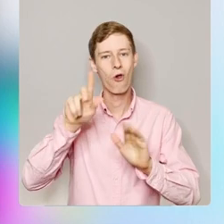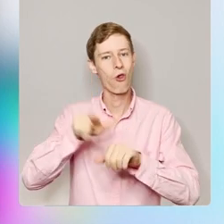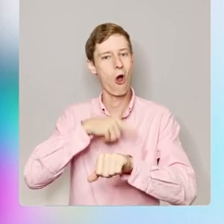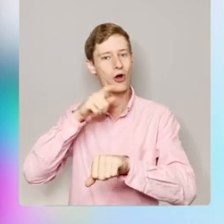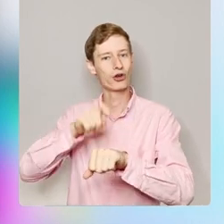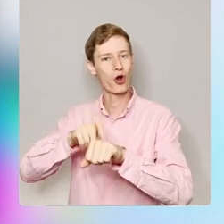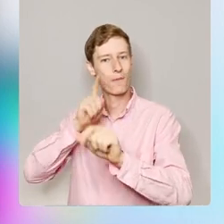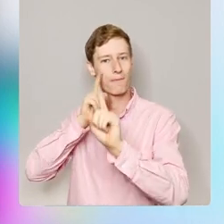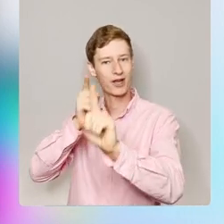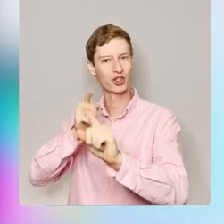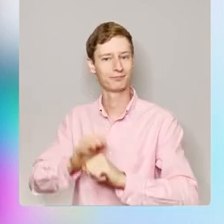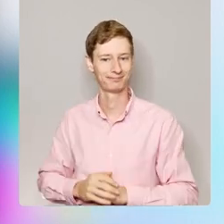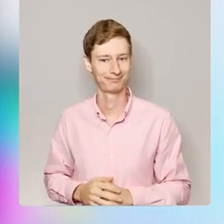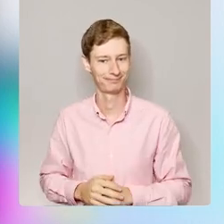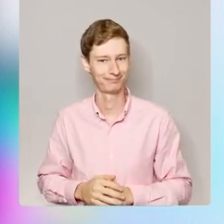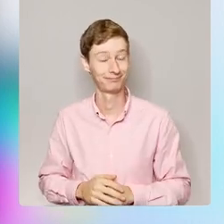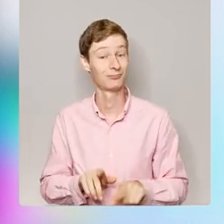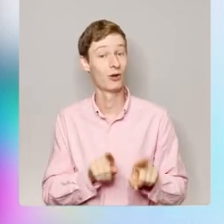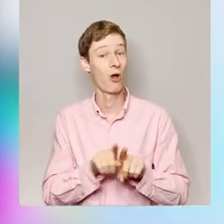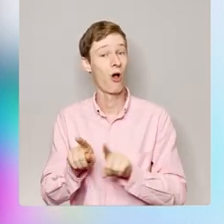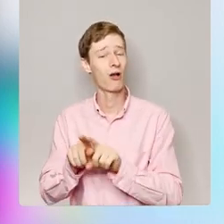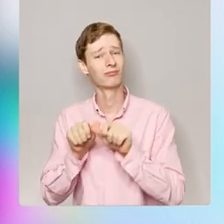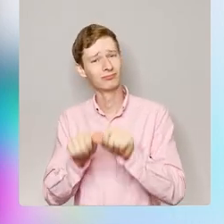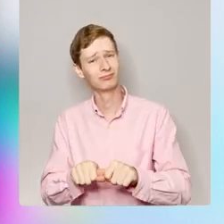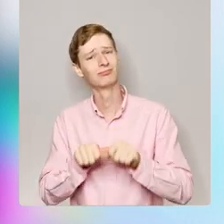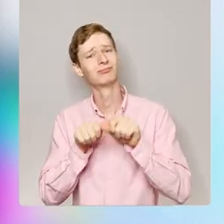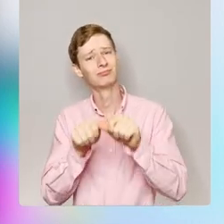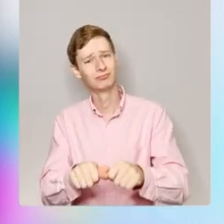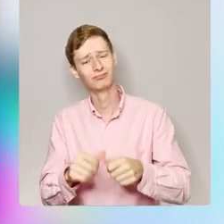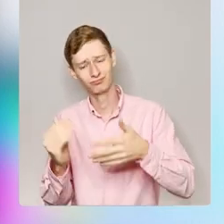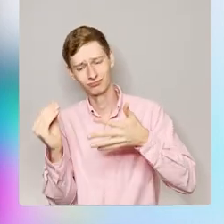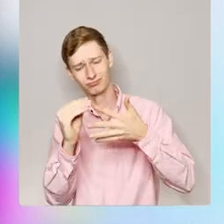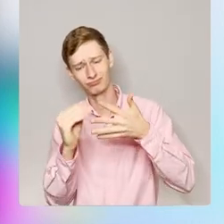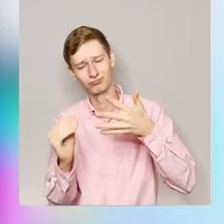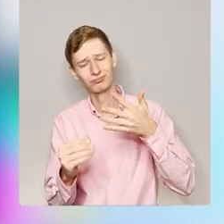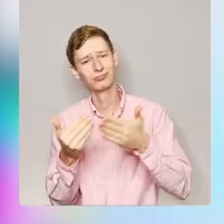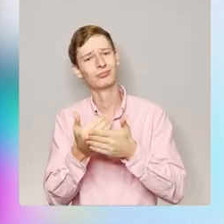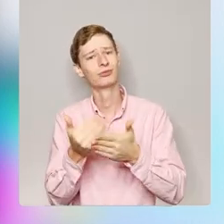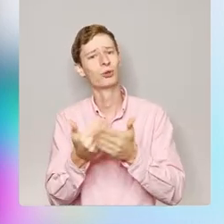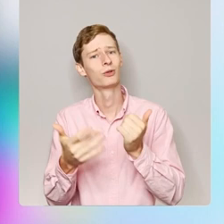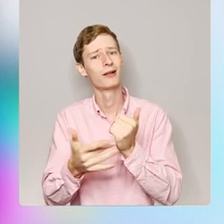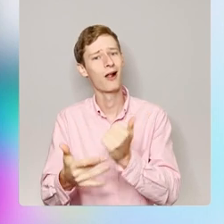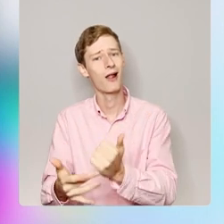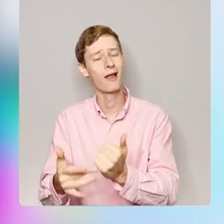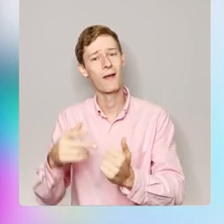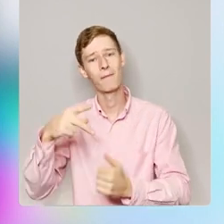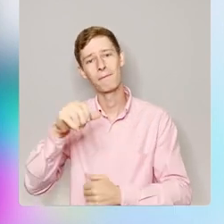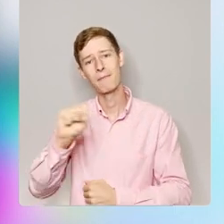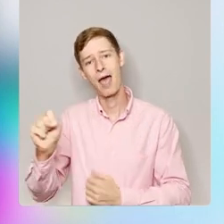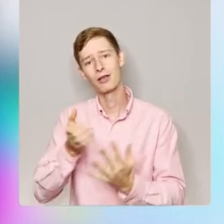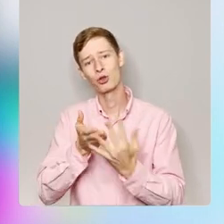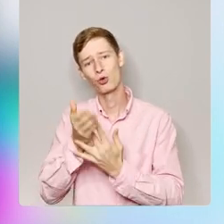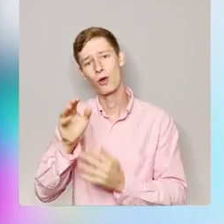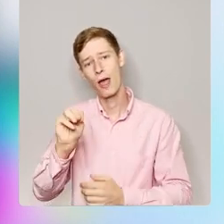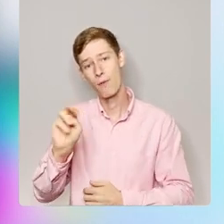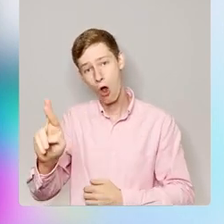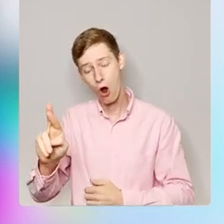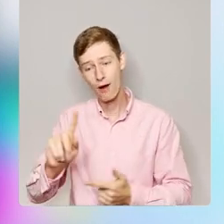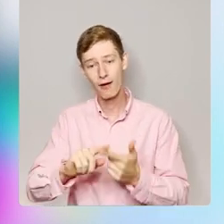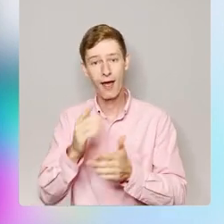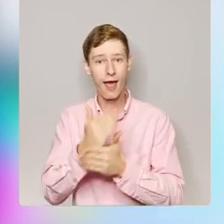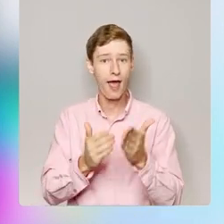We're also constantly delivering new technology to our headsets, whether that's pass-through MR, hand